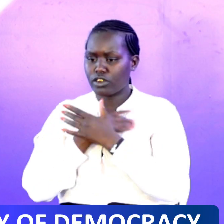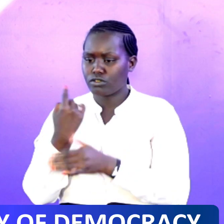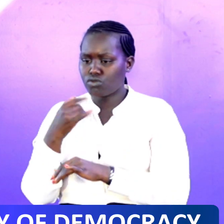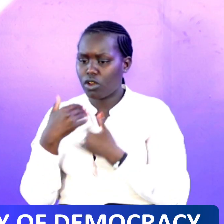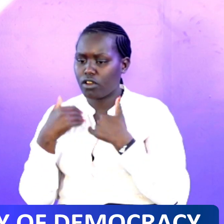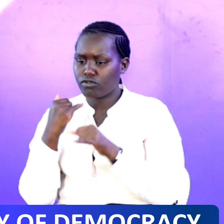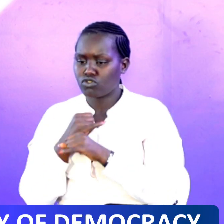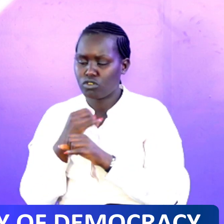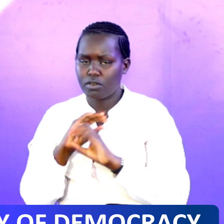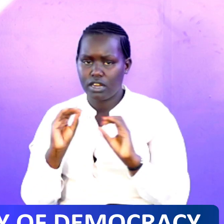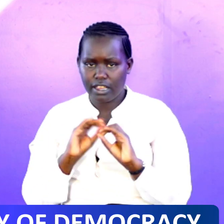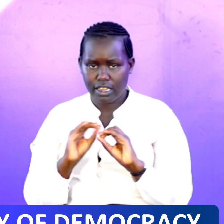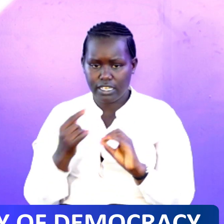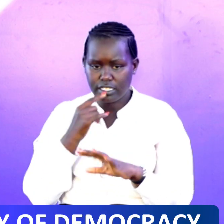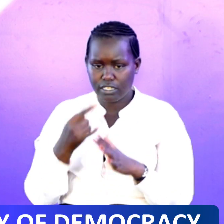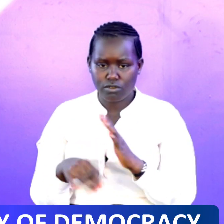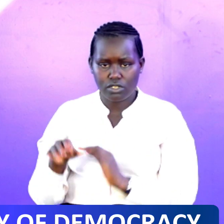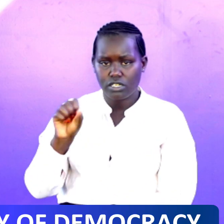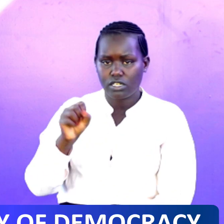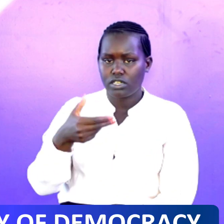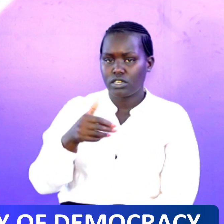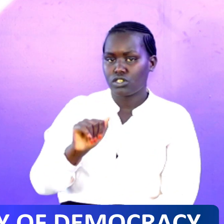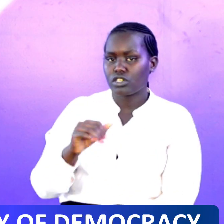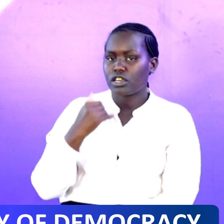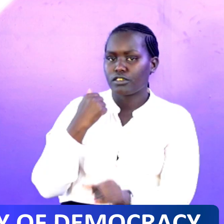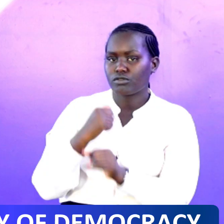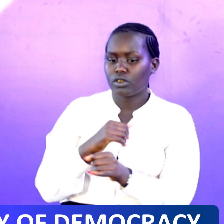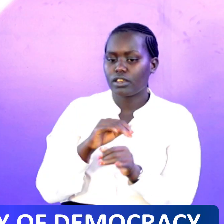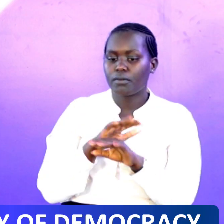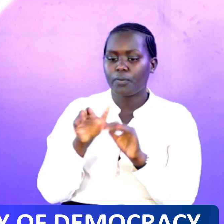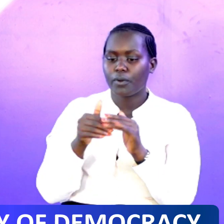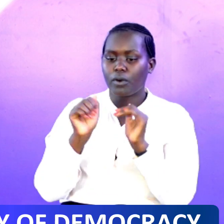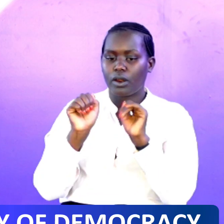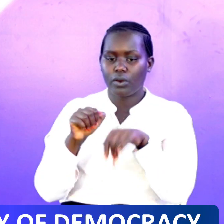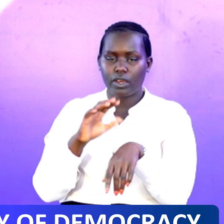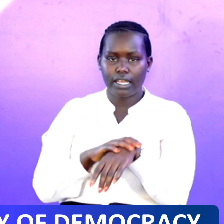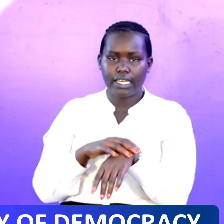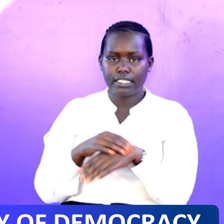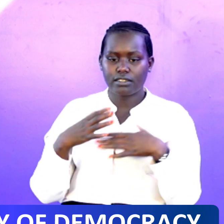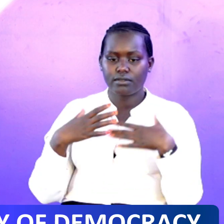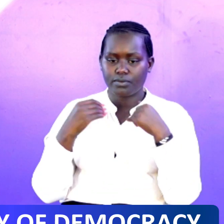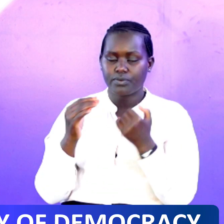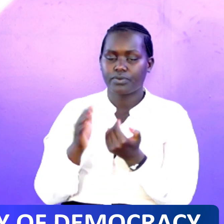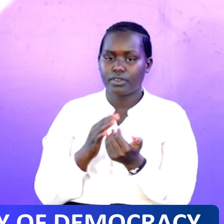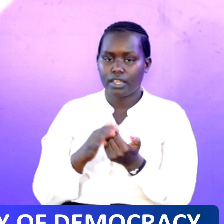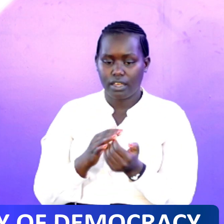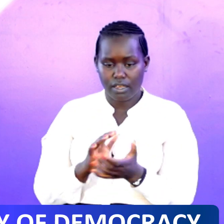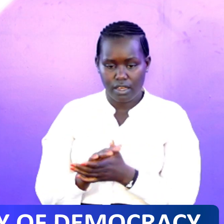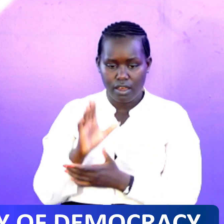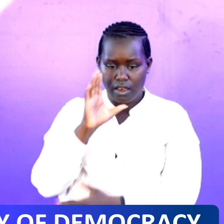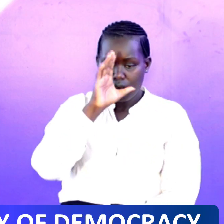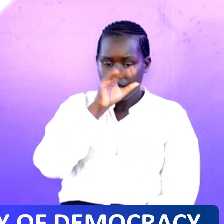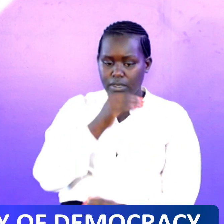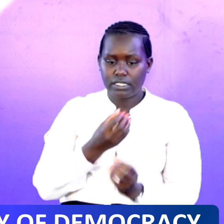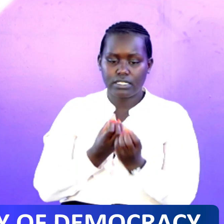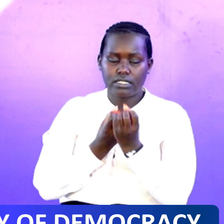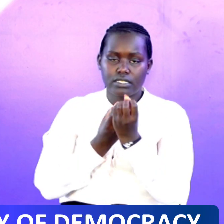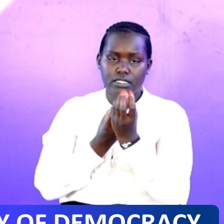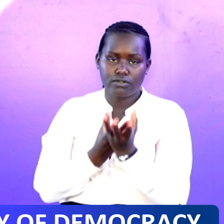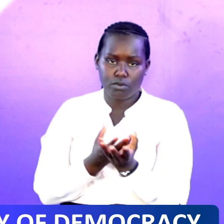about. Yeah. He said SHA is working, healthcare is working, everybody can afford healthcare and the rest, isn't it? So misinformation, isn't